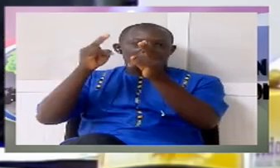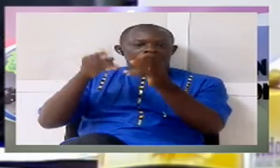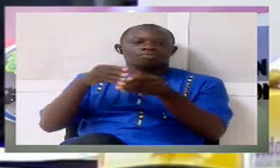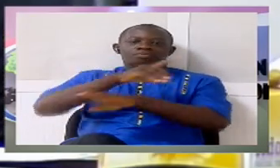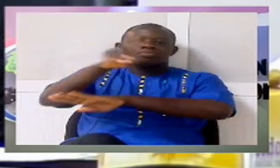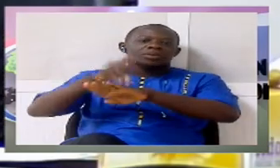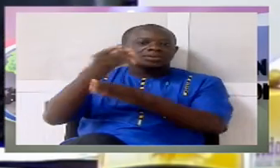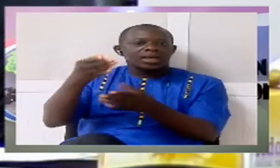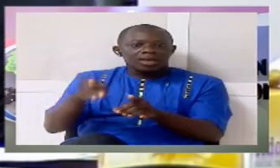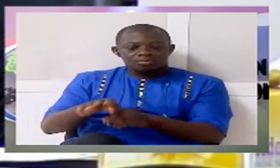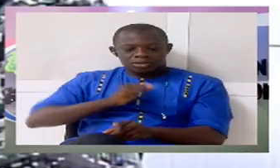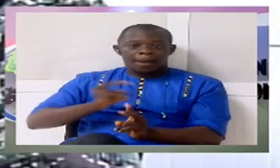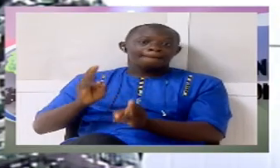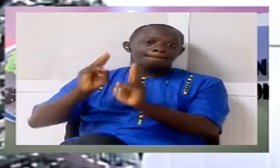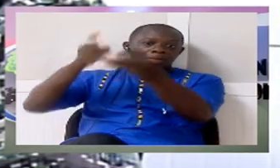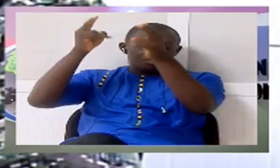shot him cold blood?